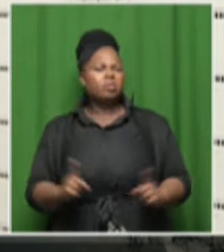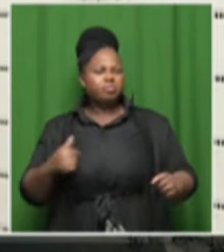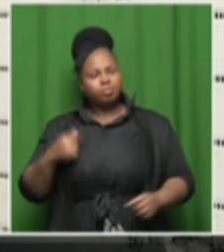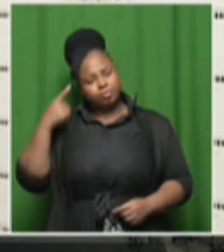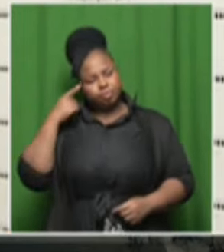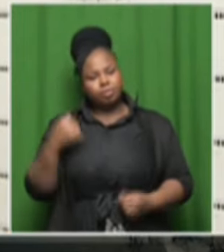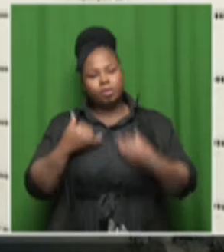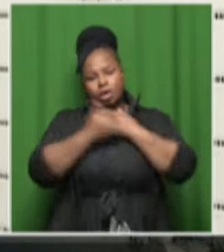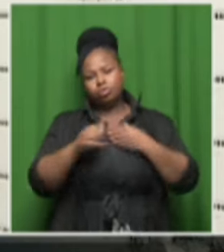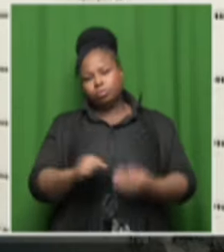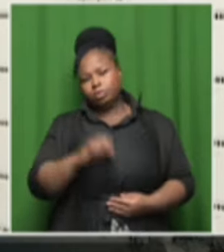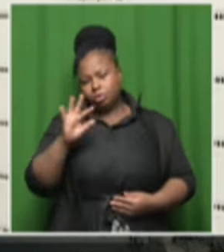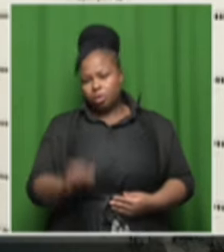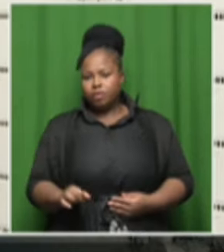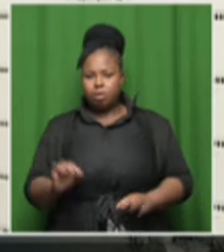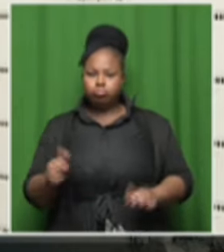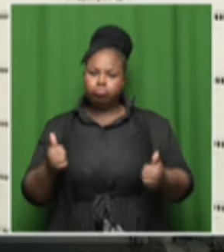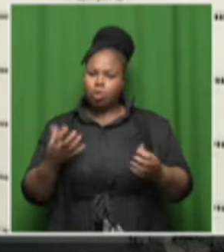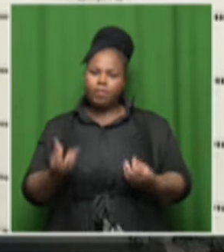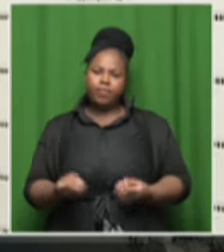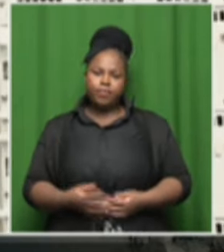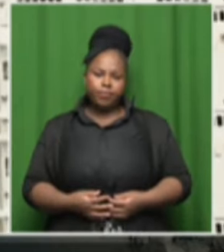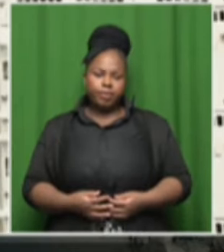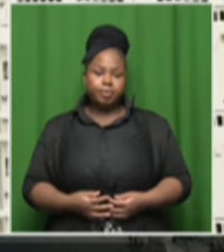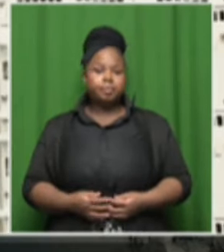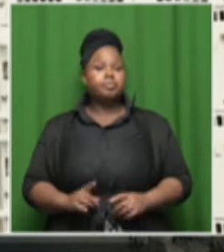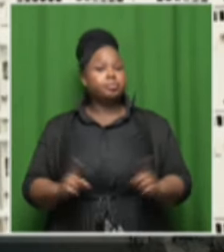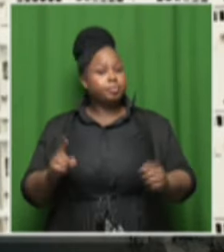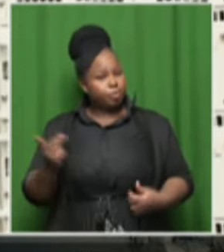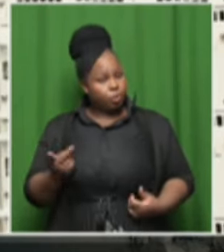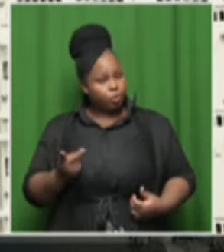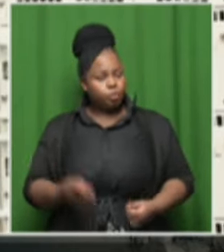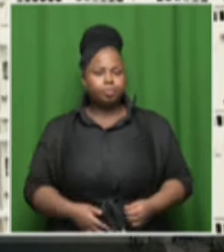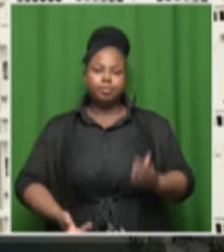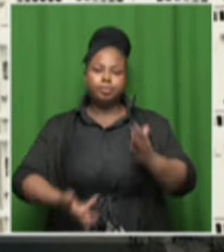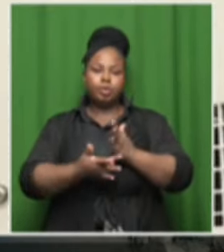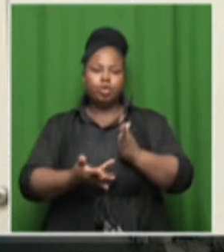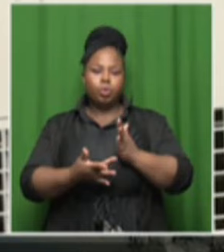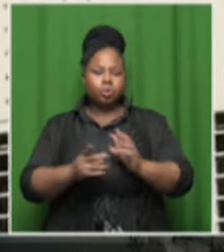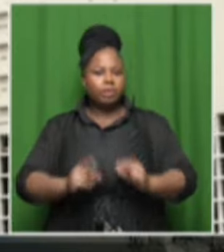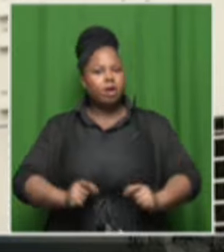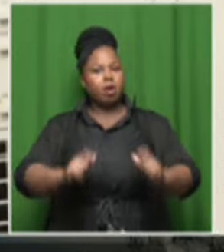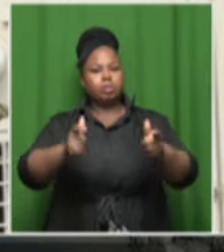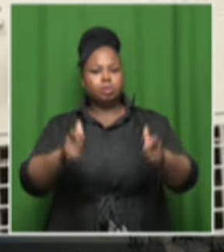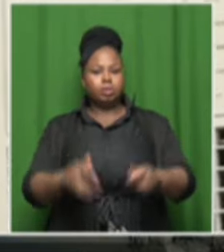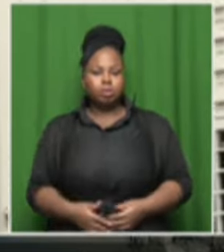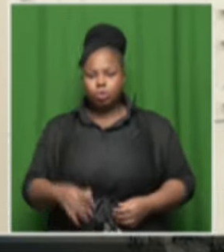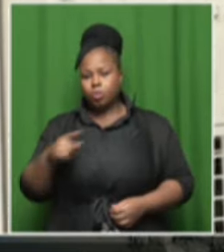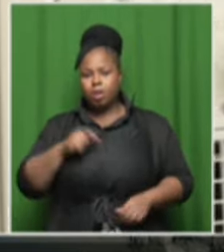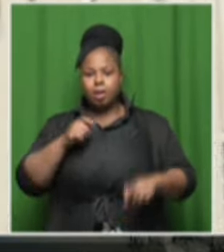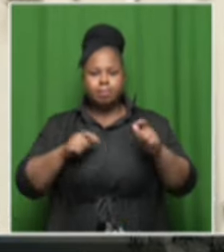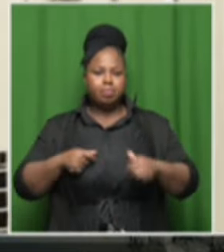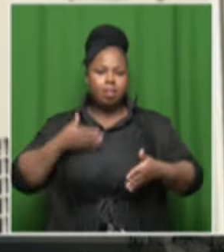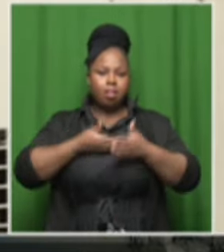really robust set of regulations. Now, I think, again, technology is going to run super fast. People are going to push those